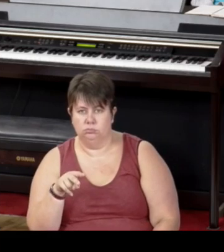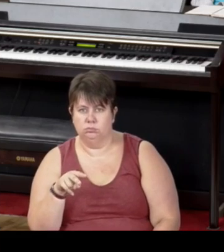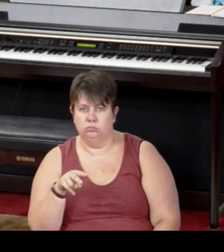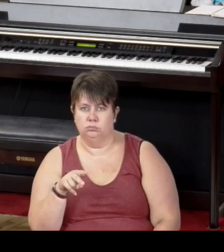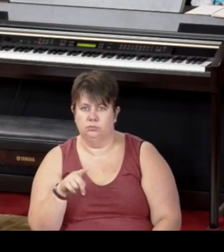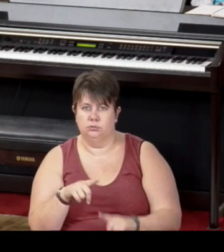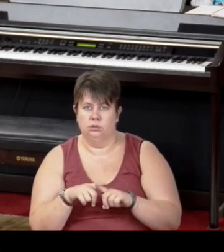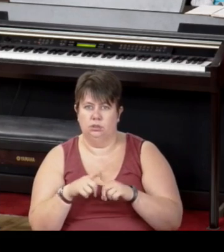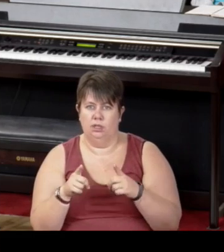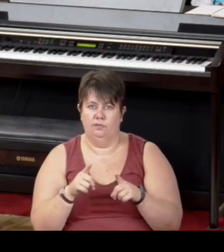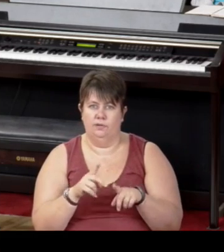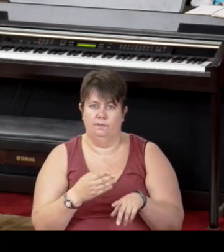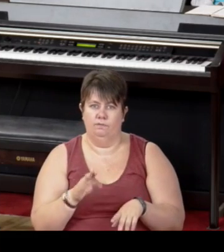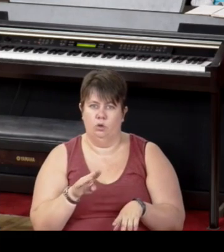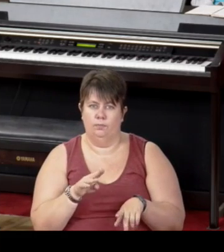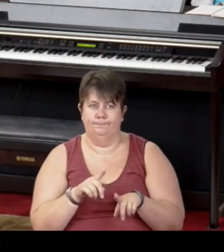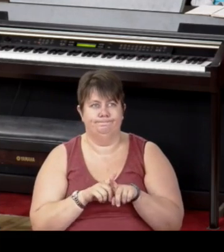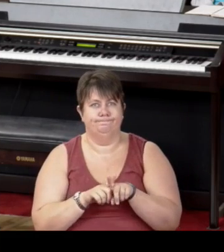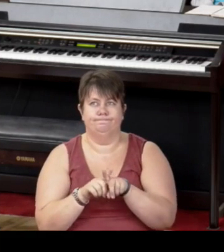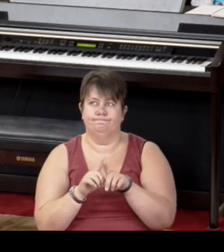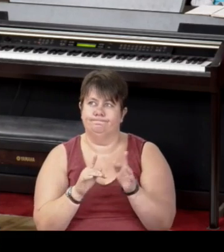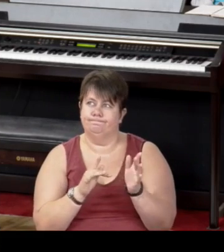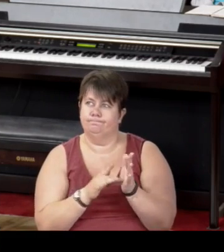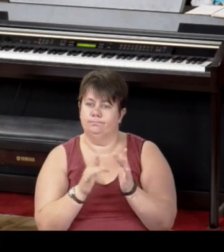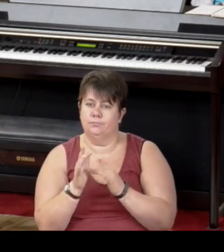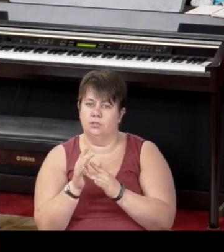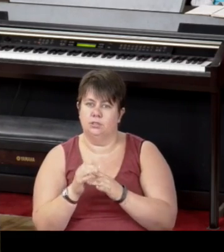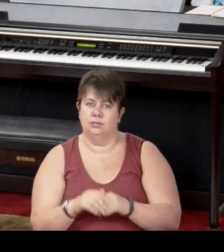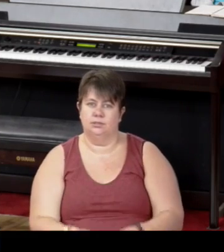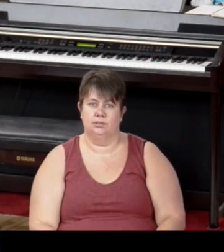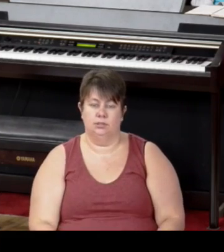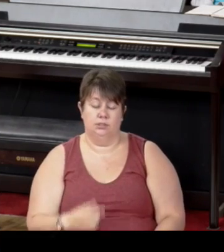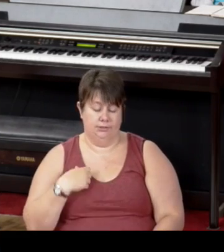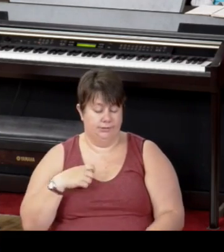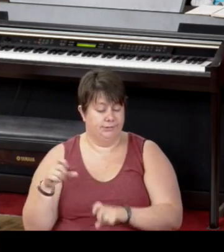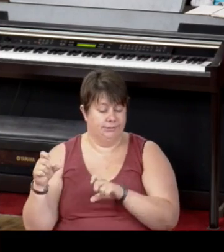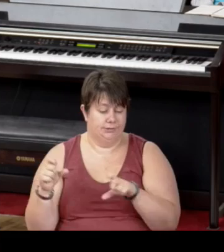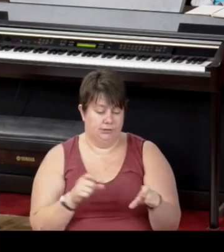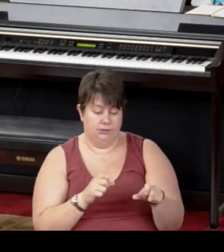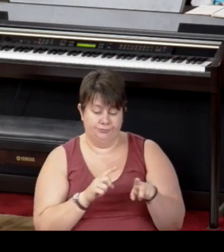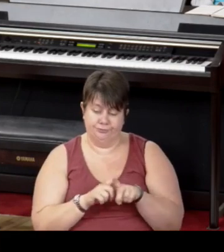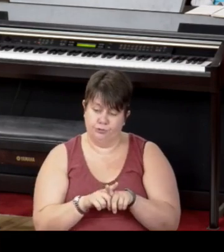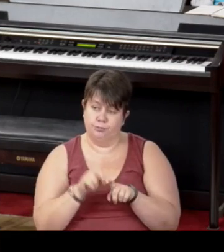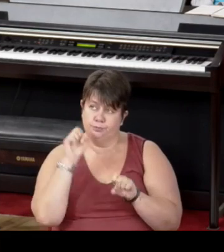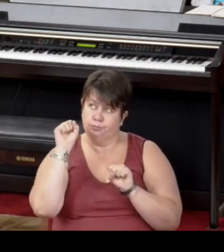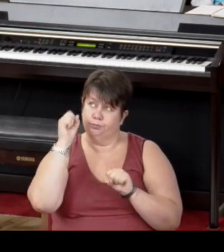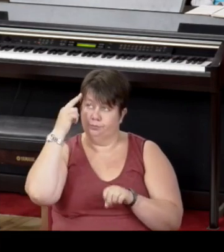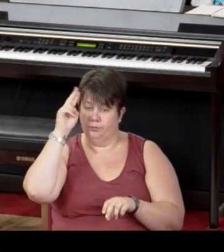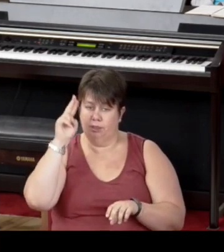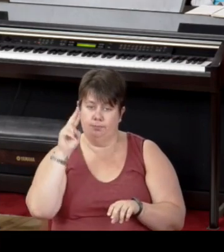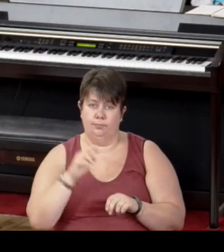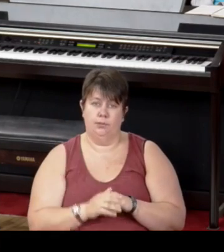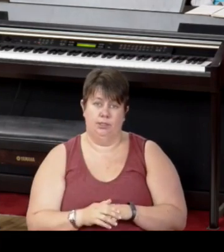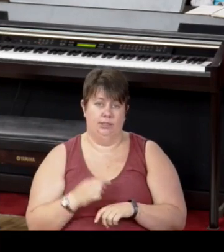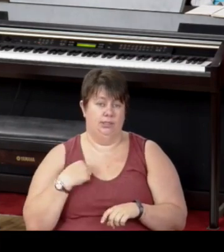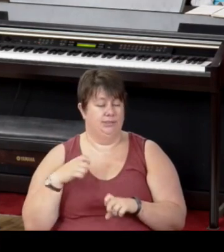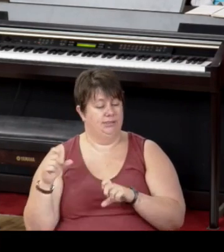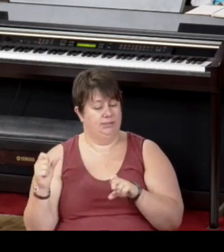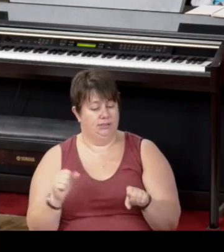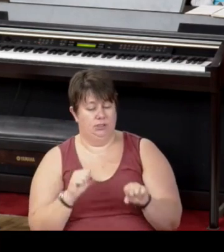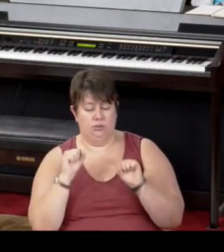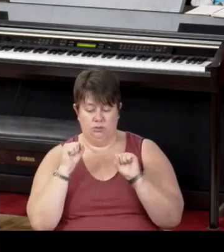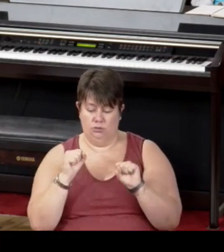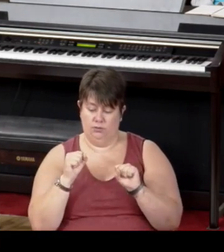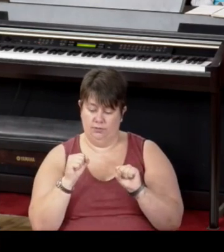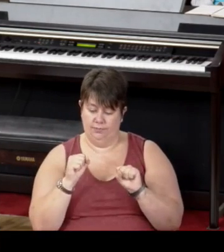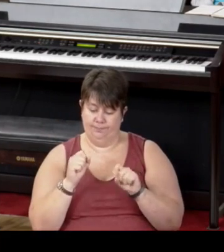Jesus commends them. Not only have they stayed true to his name by saying, yes, we're Christians, but they've also held to that,